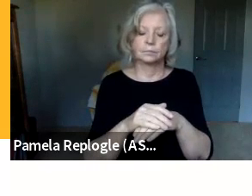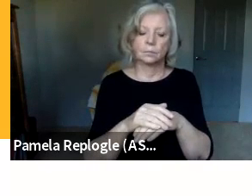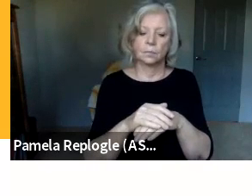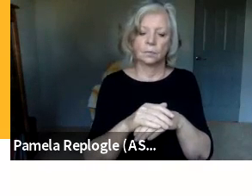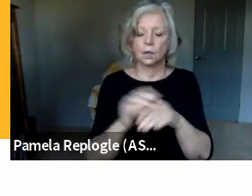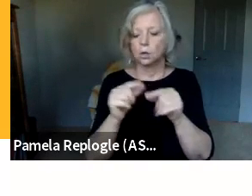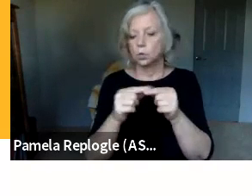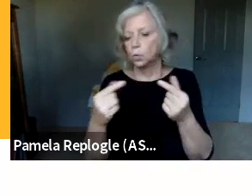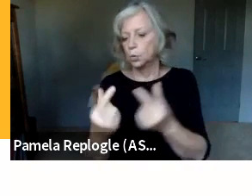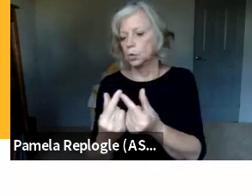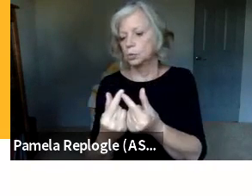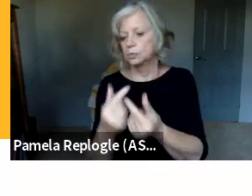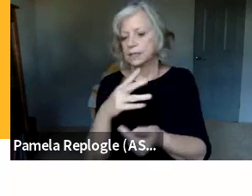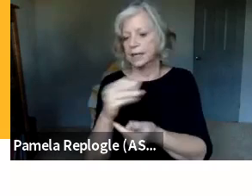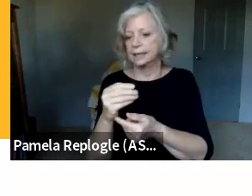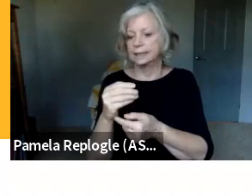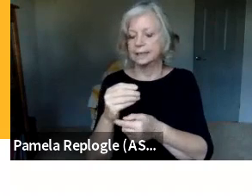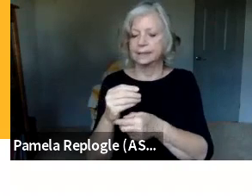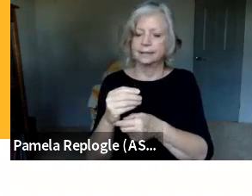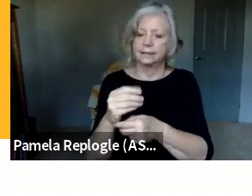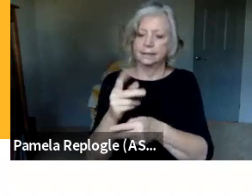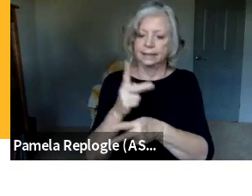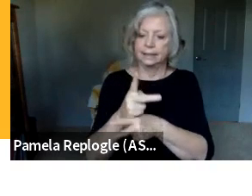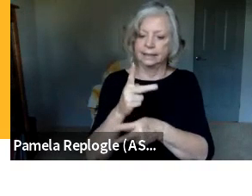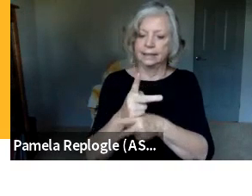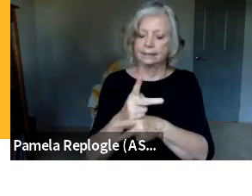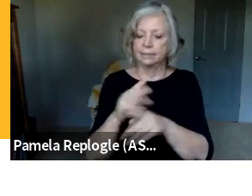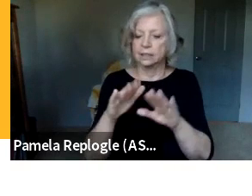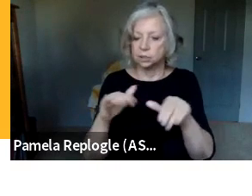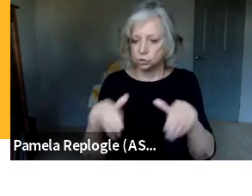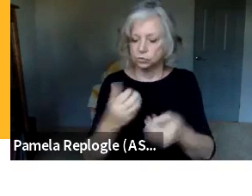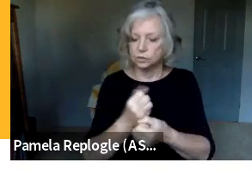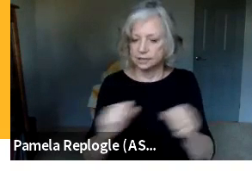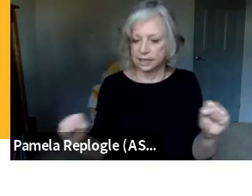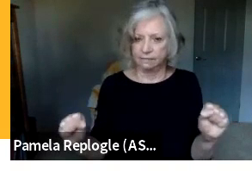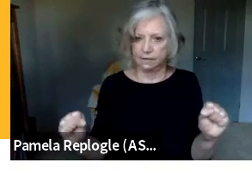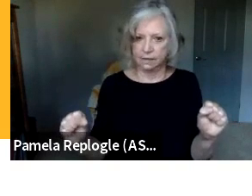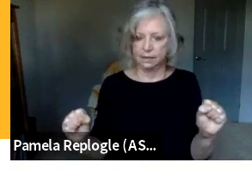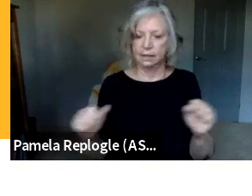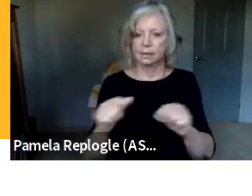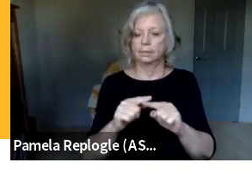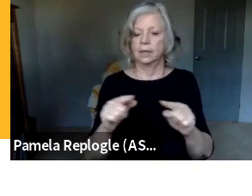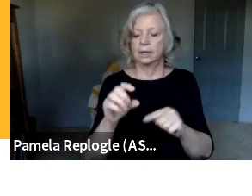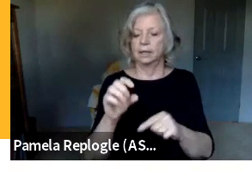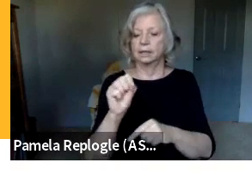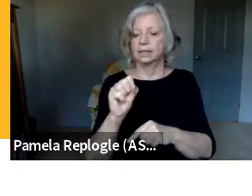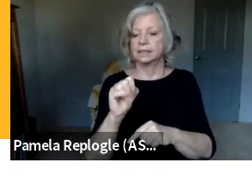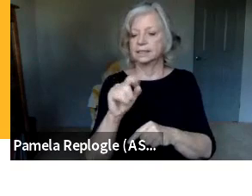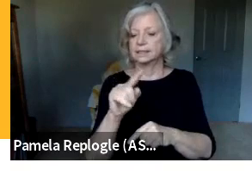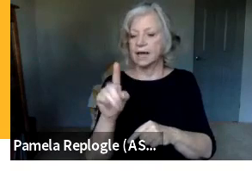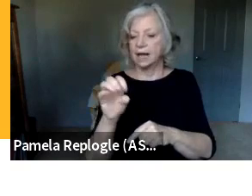groups and keeping stable children. The setting in terms of the size of those